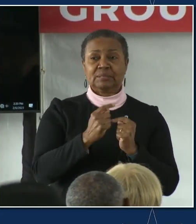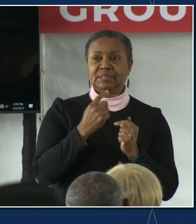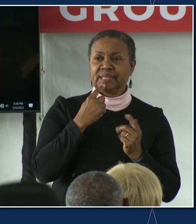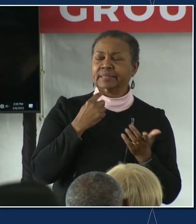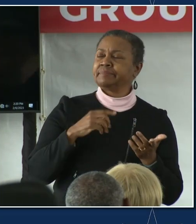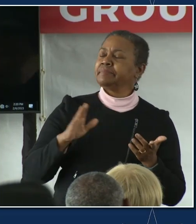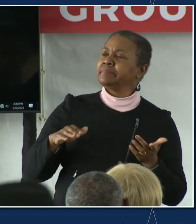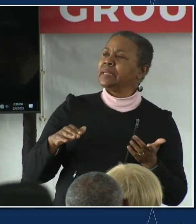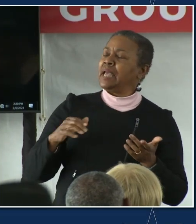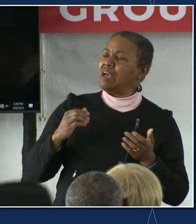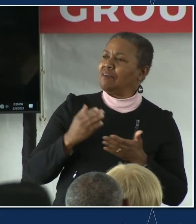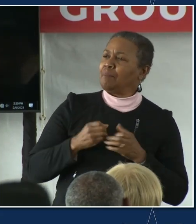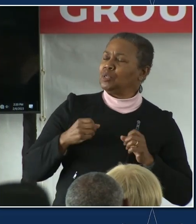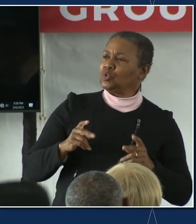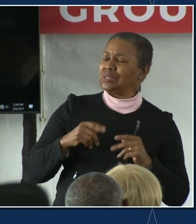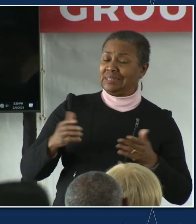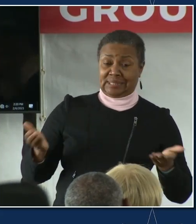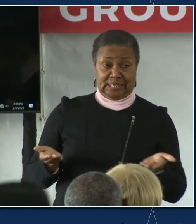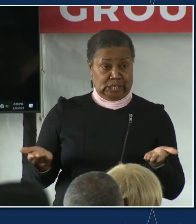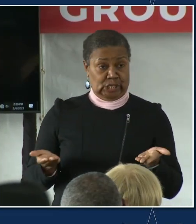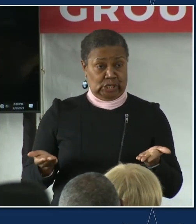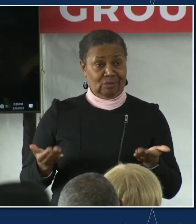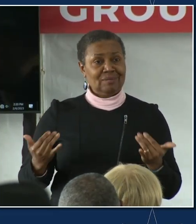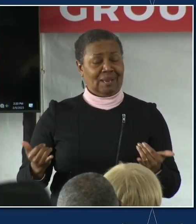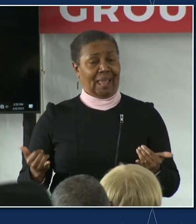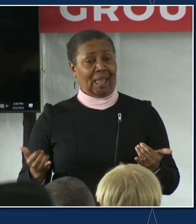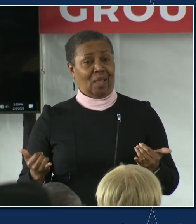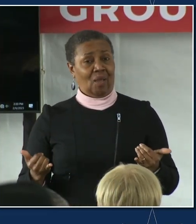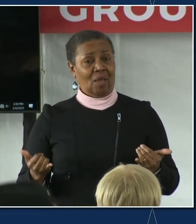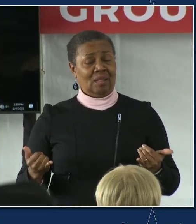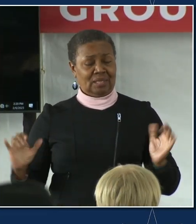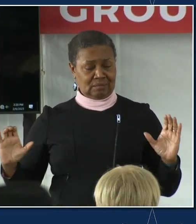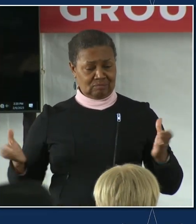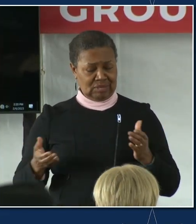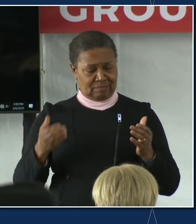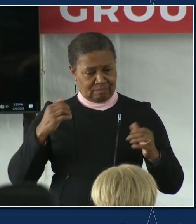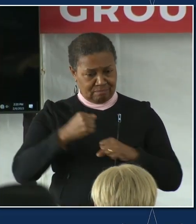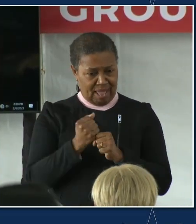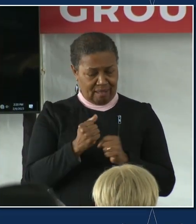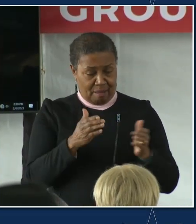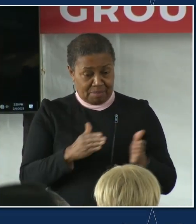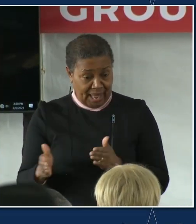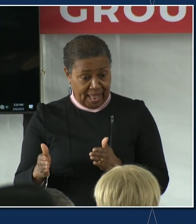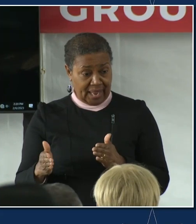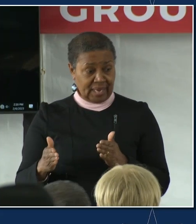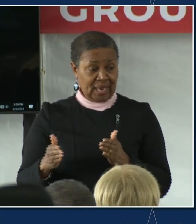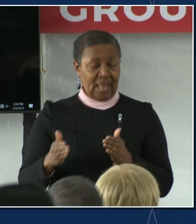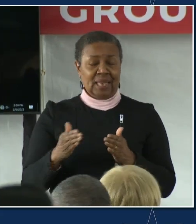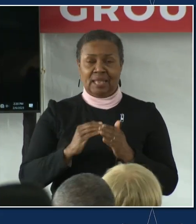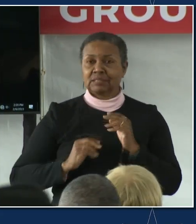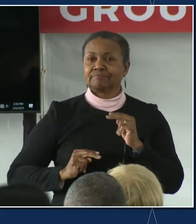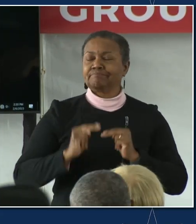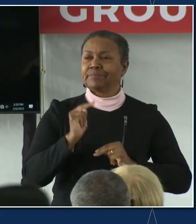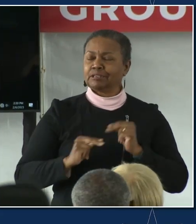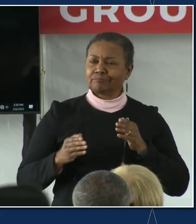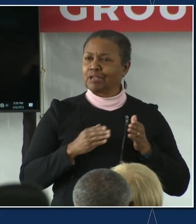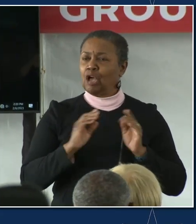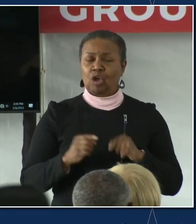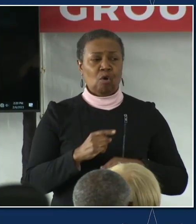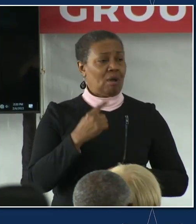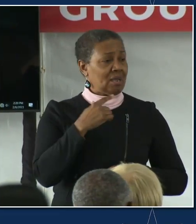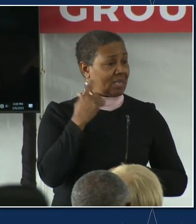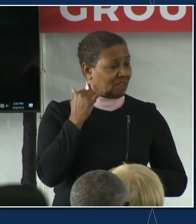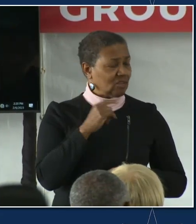you know what, there's opportunities right here, right now. Let's put together a plan. Let's go to Hollywood and tell